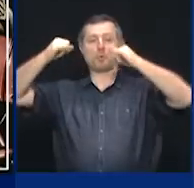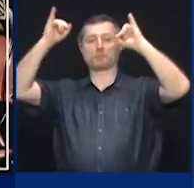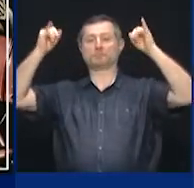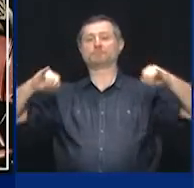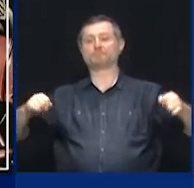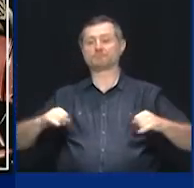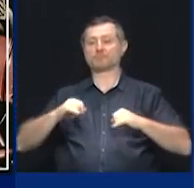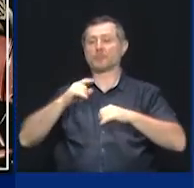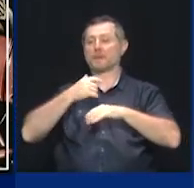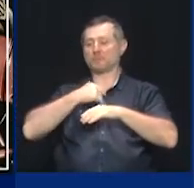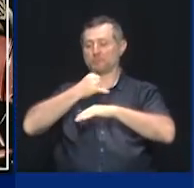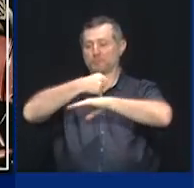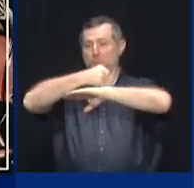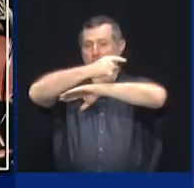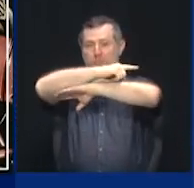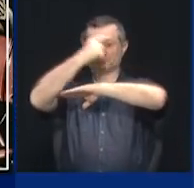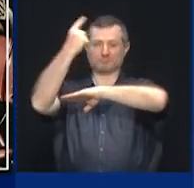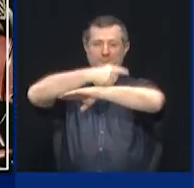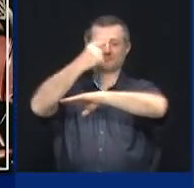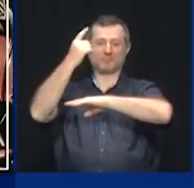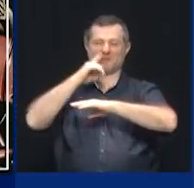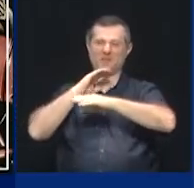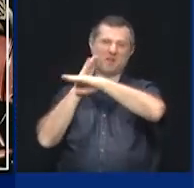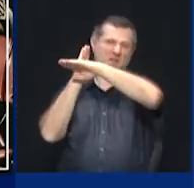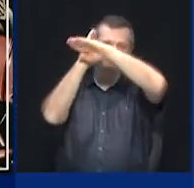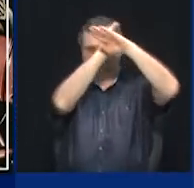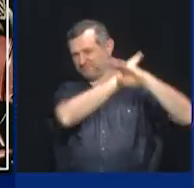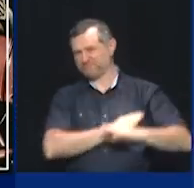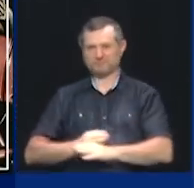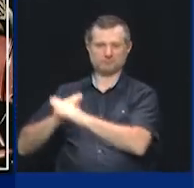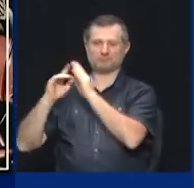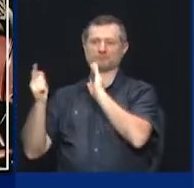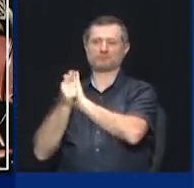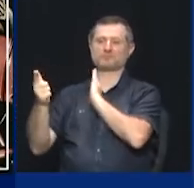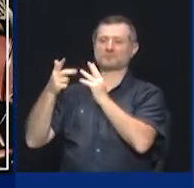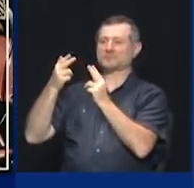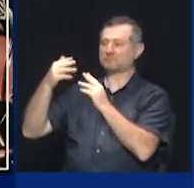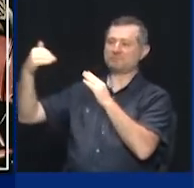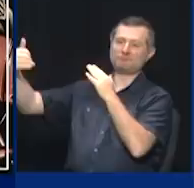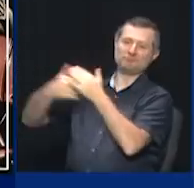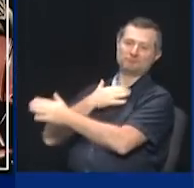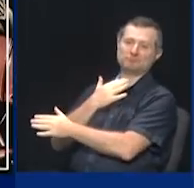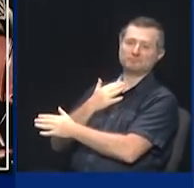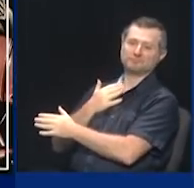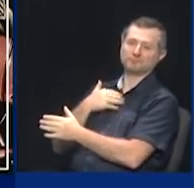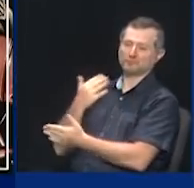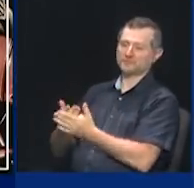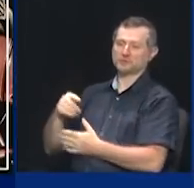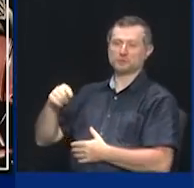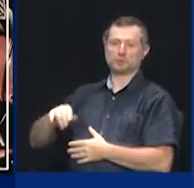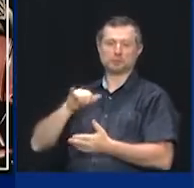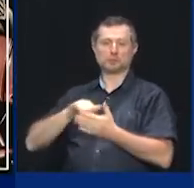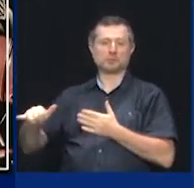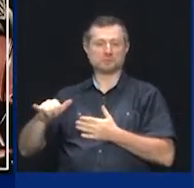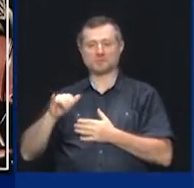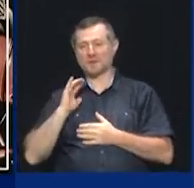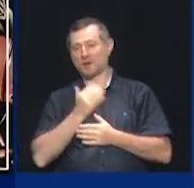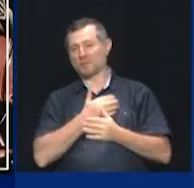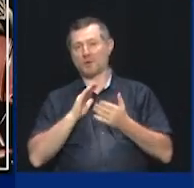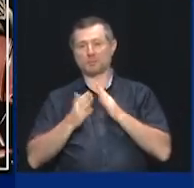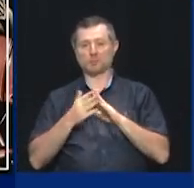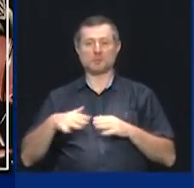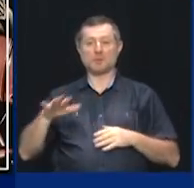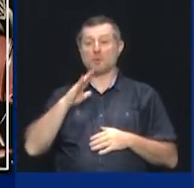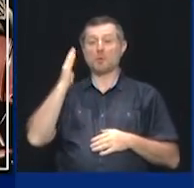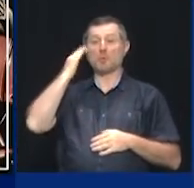stop guns from coming in through our borders and into our cities. We know where they're coming from. They're coming from the